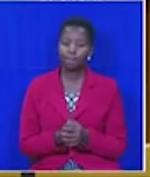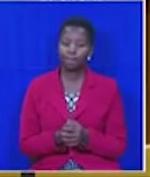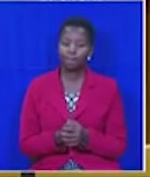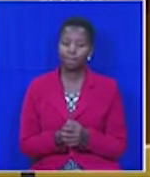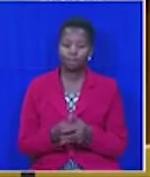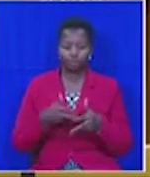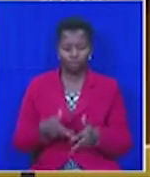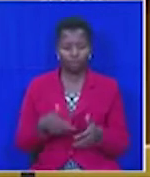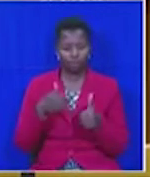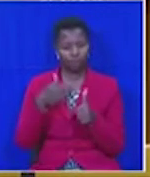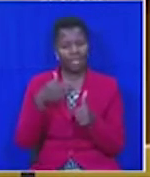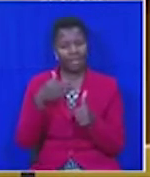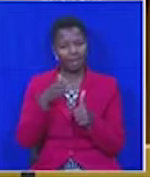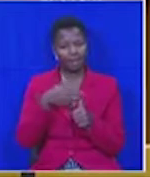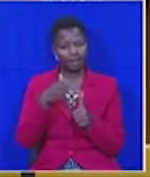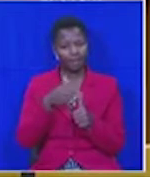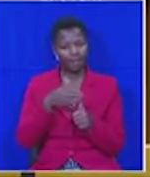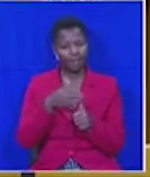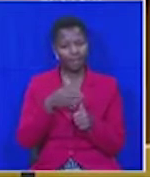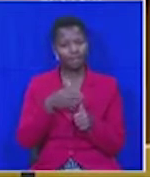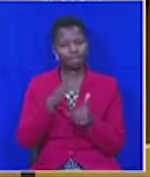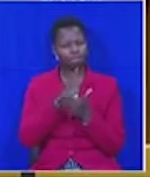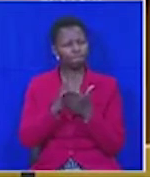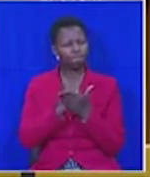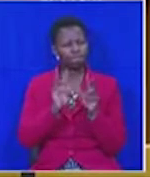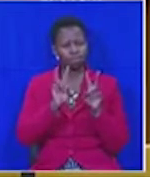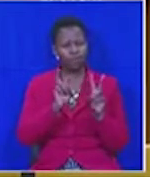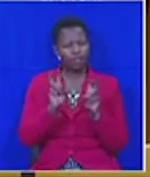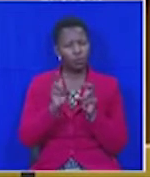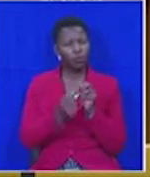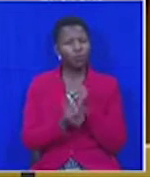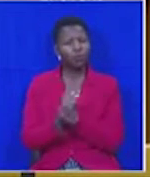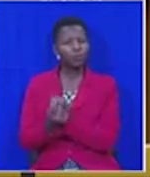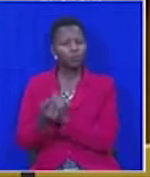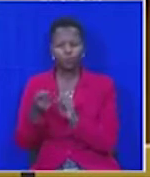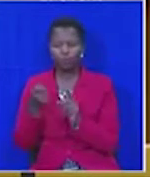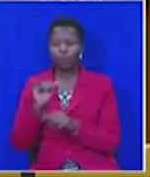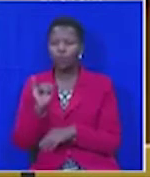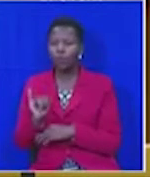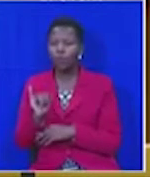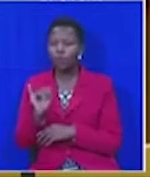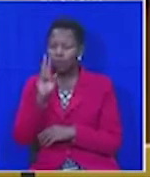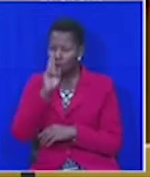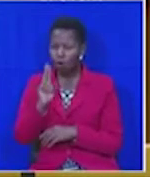la ti nga vekiwa hi xidyondzeki Professor